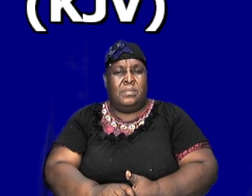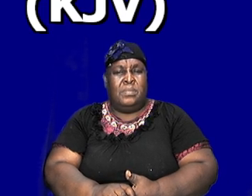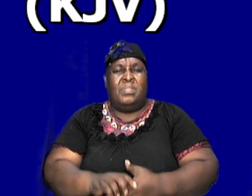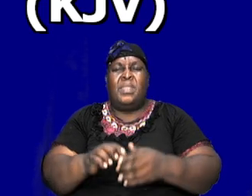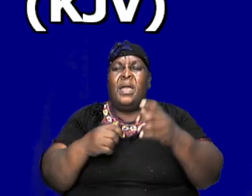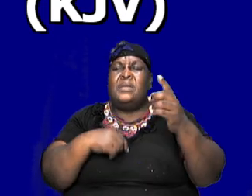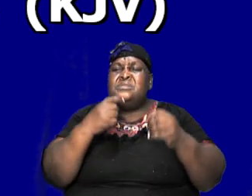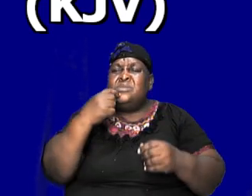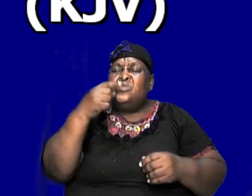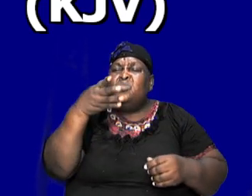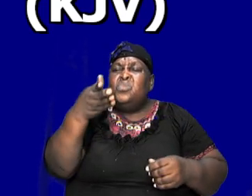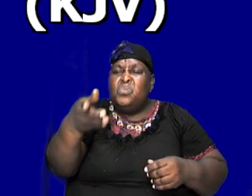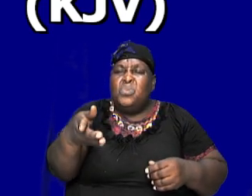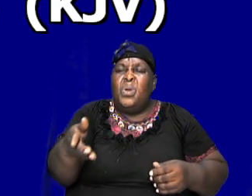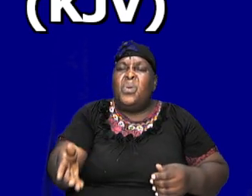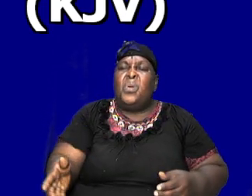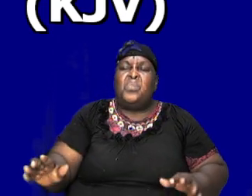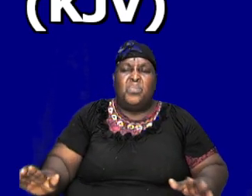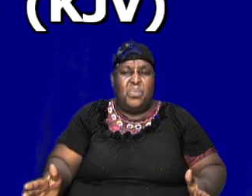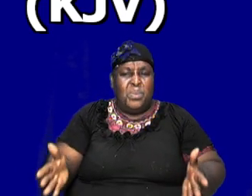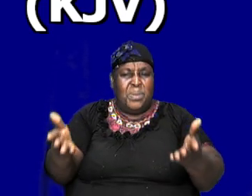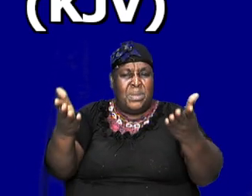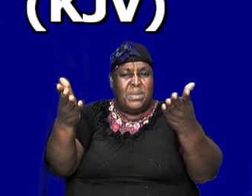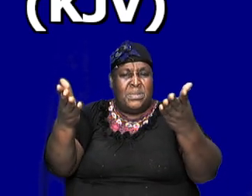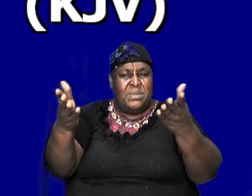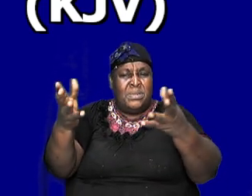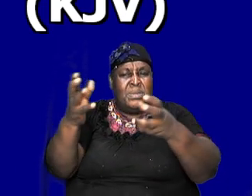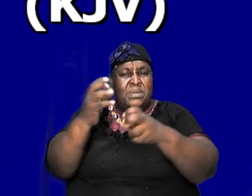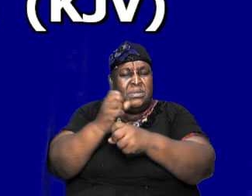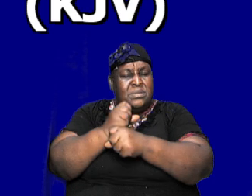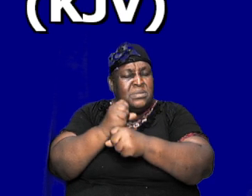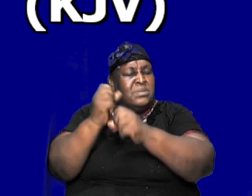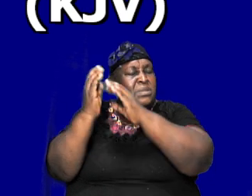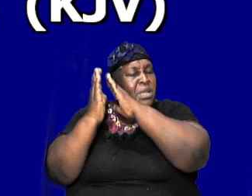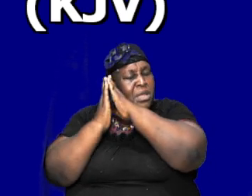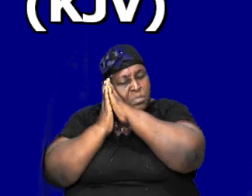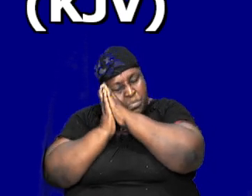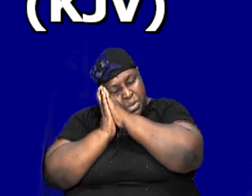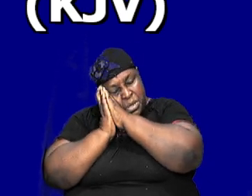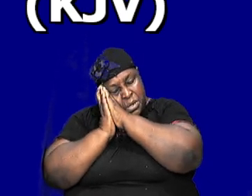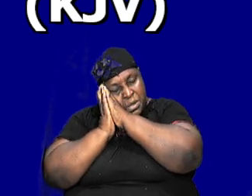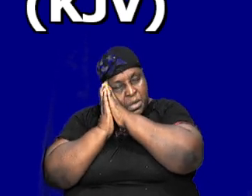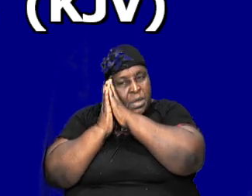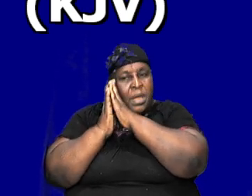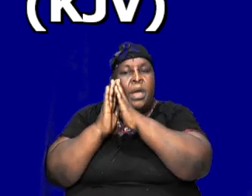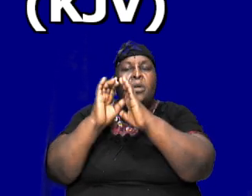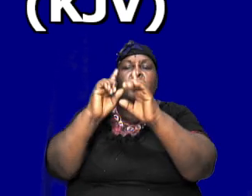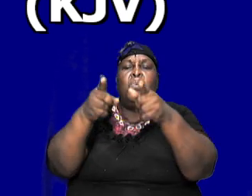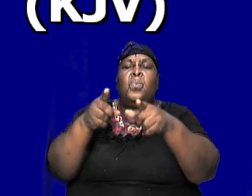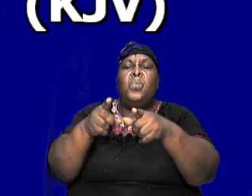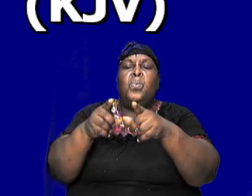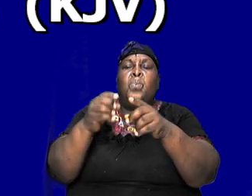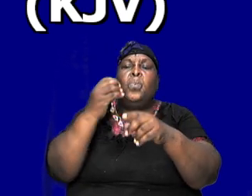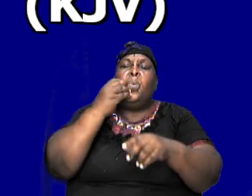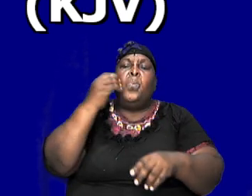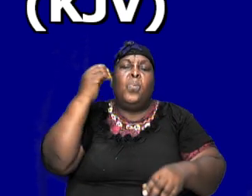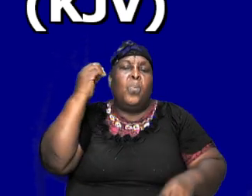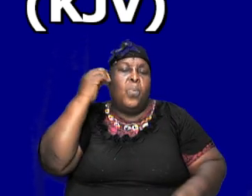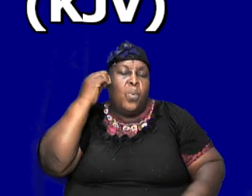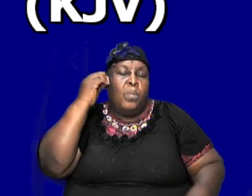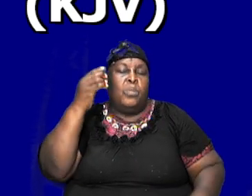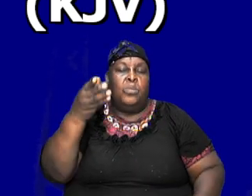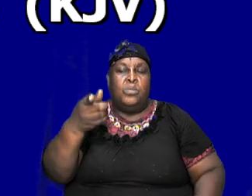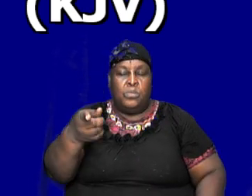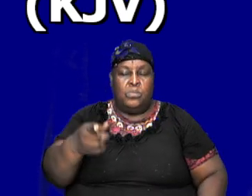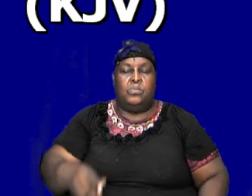I say unto thee, arise and take up thy bed and go thy way into thine